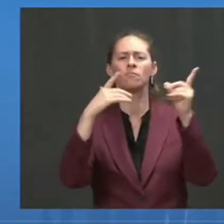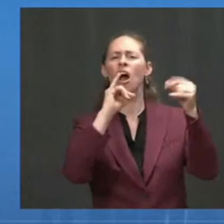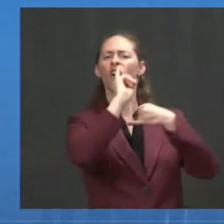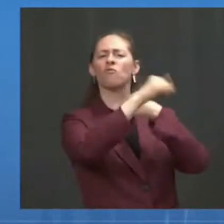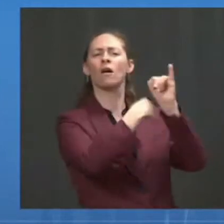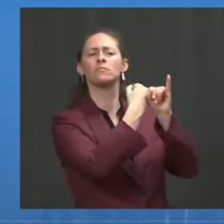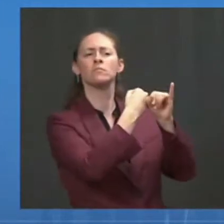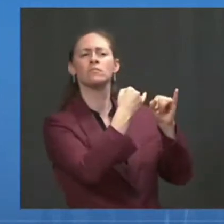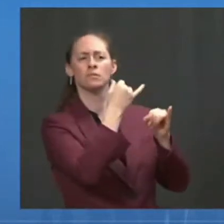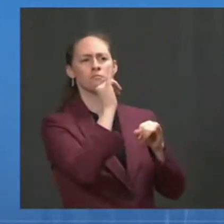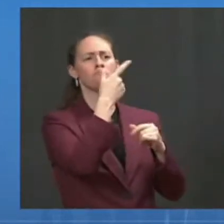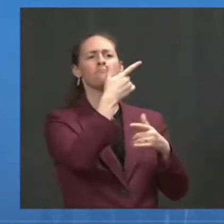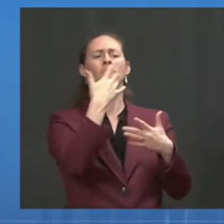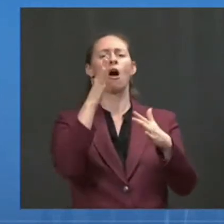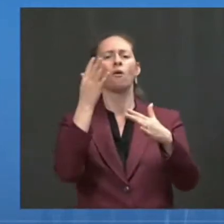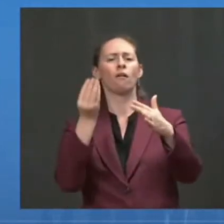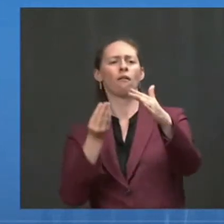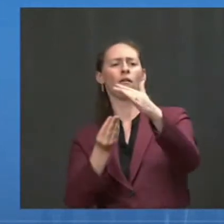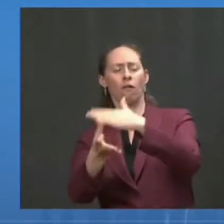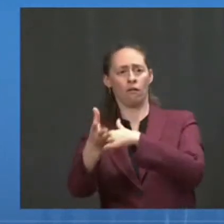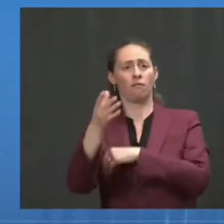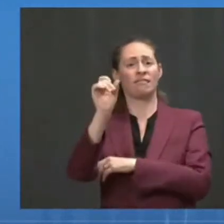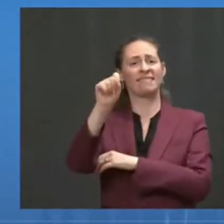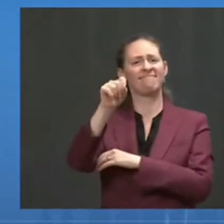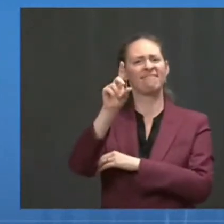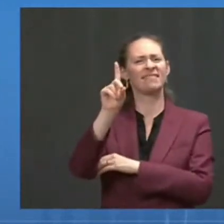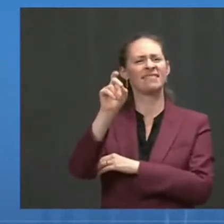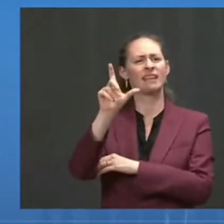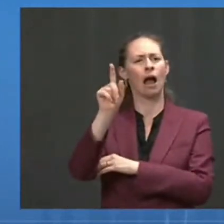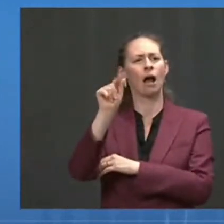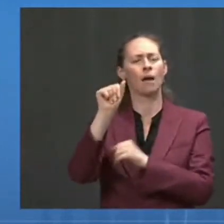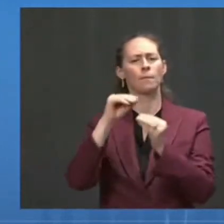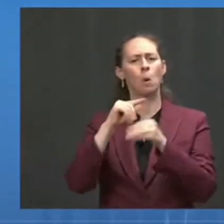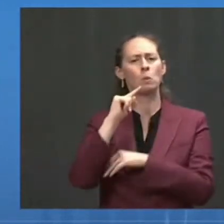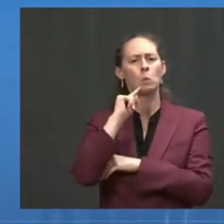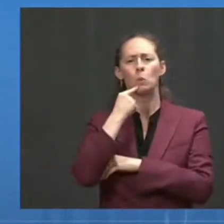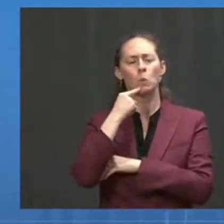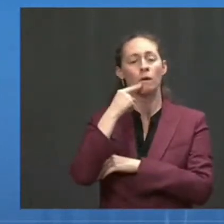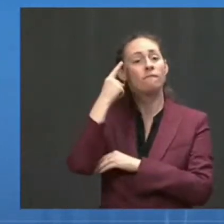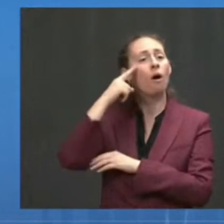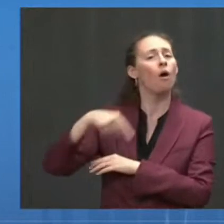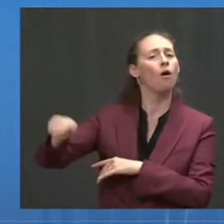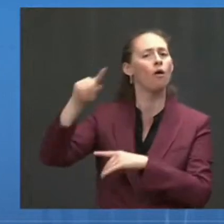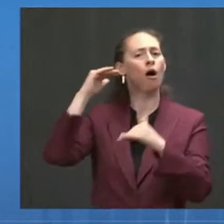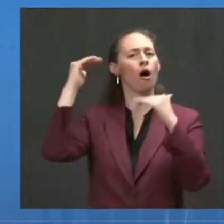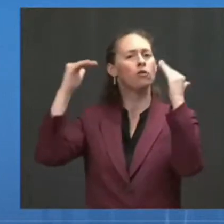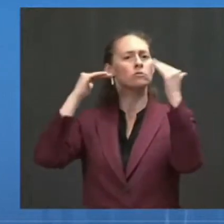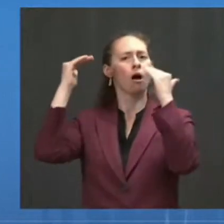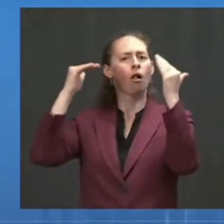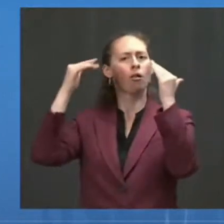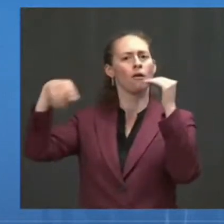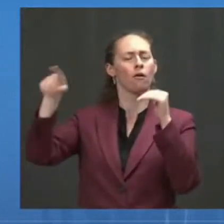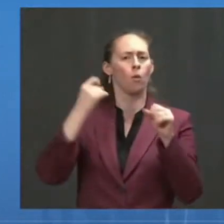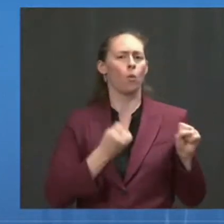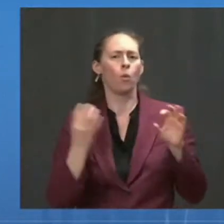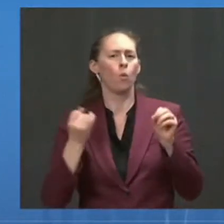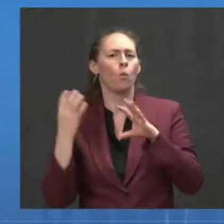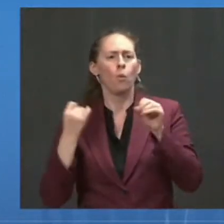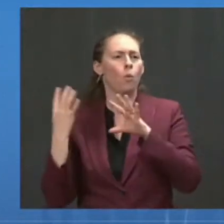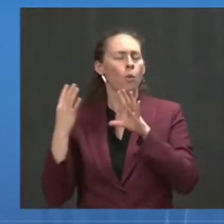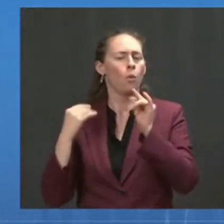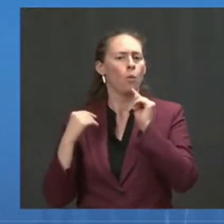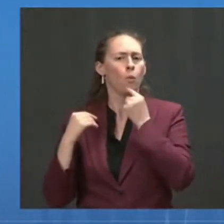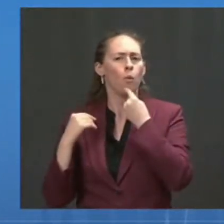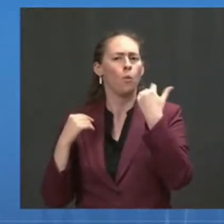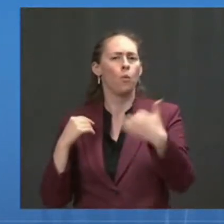in adults, namely causing more relative percentage of hospitalization and more severe disease.